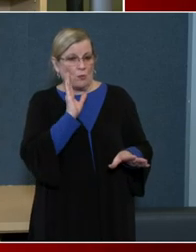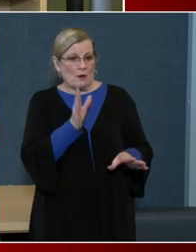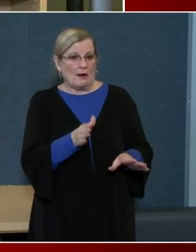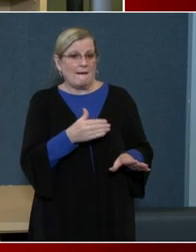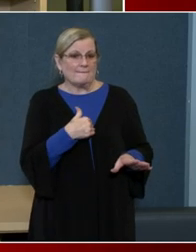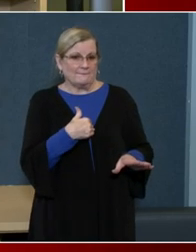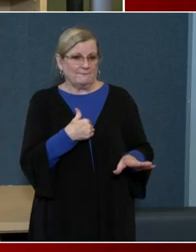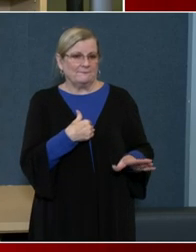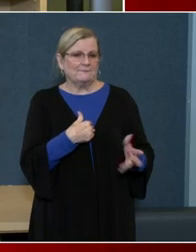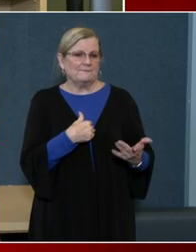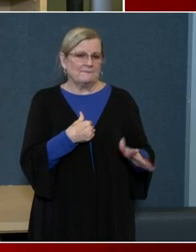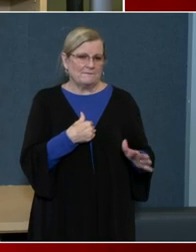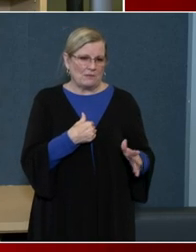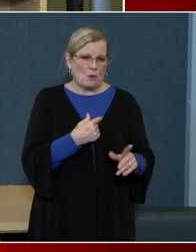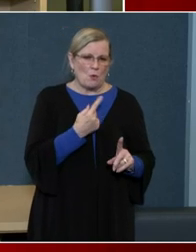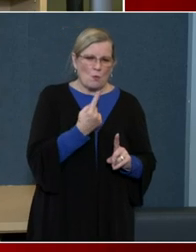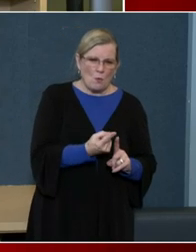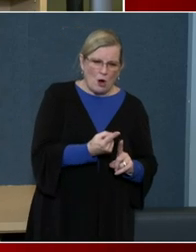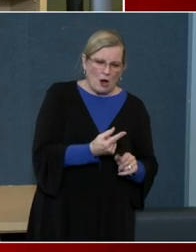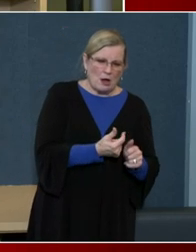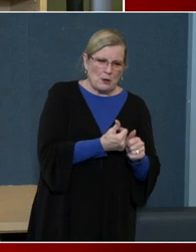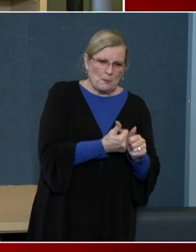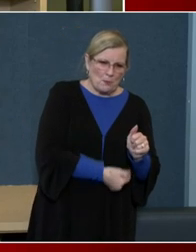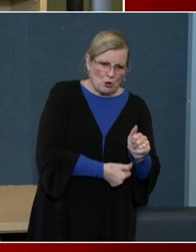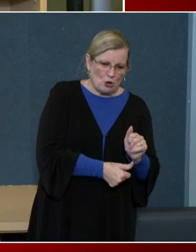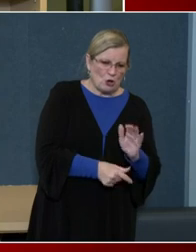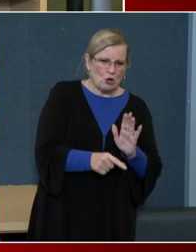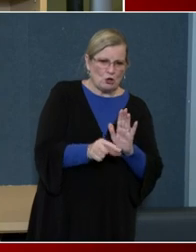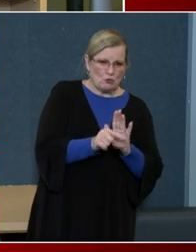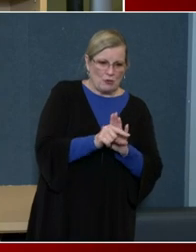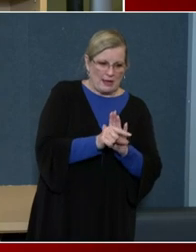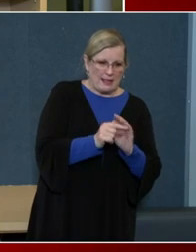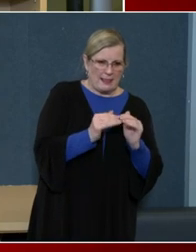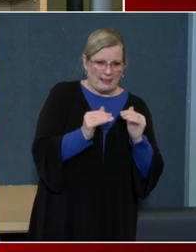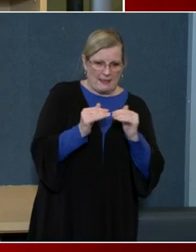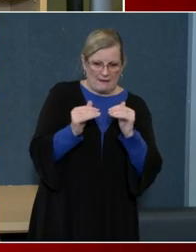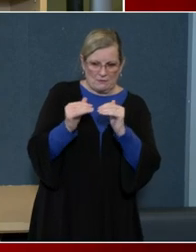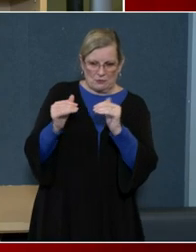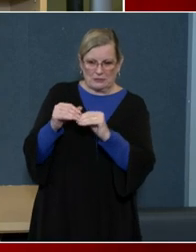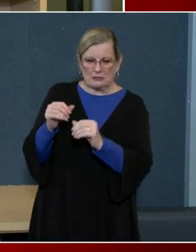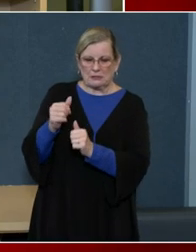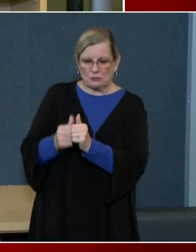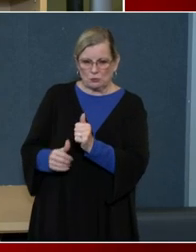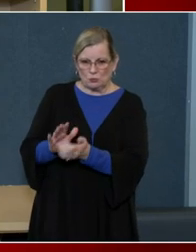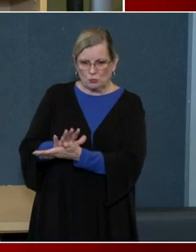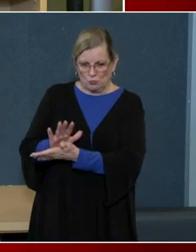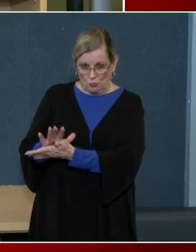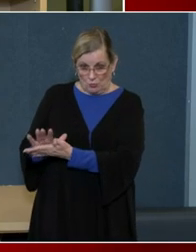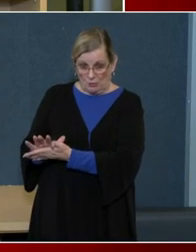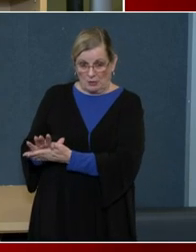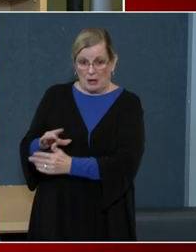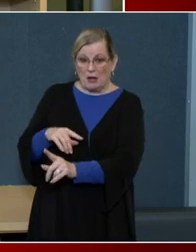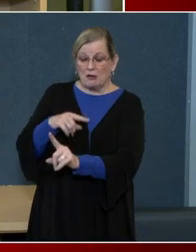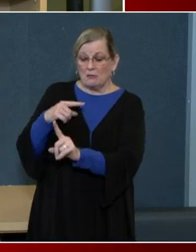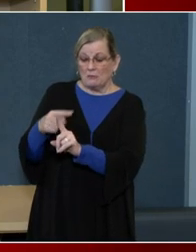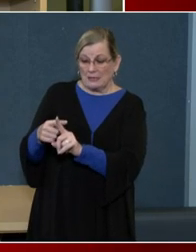grade level at every school. And then there would be self-contained offerings as well based on the needs of